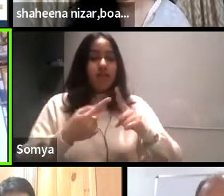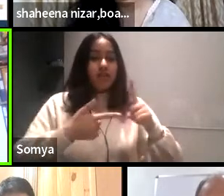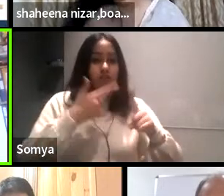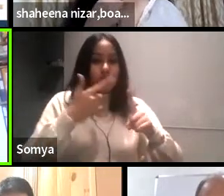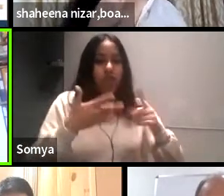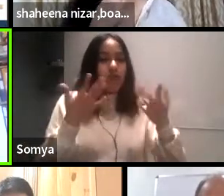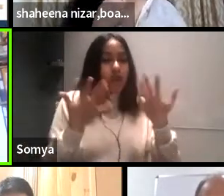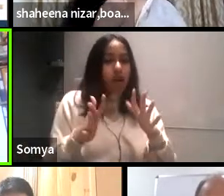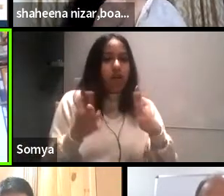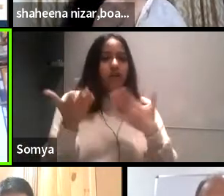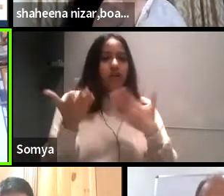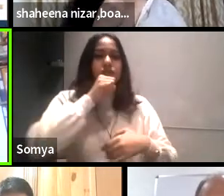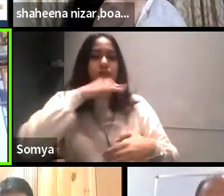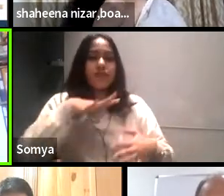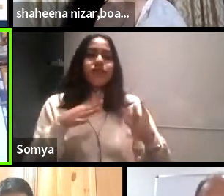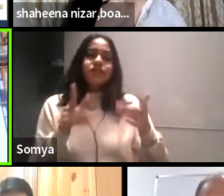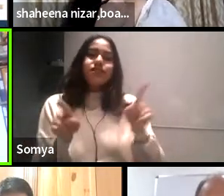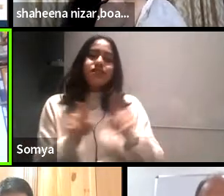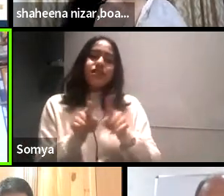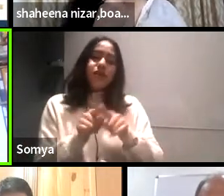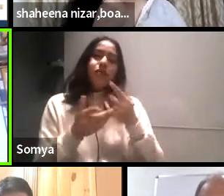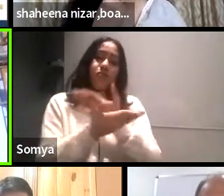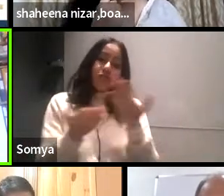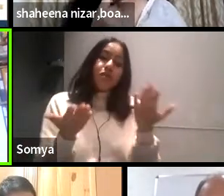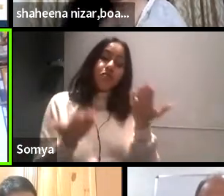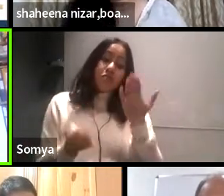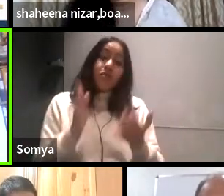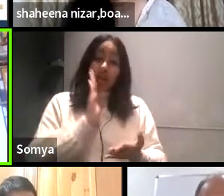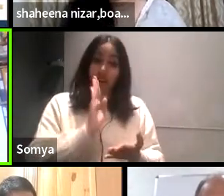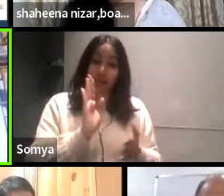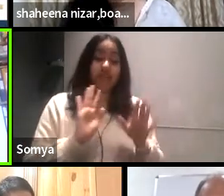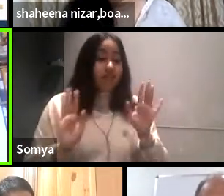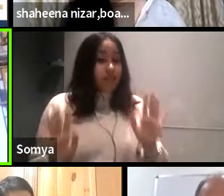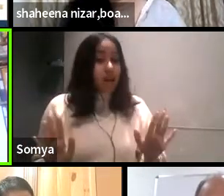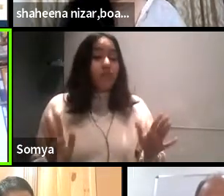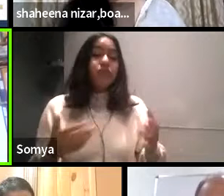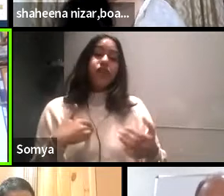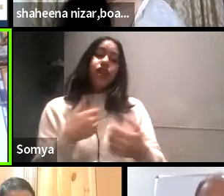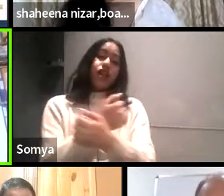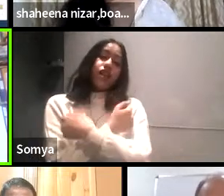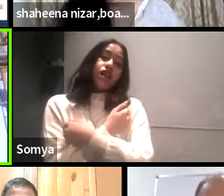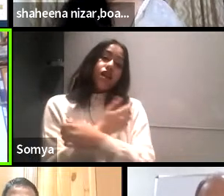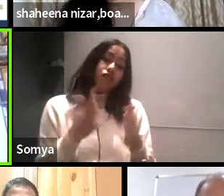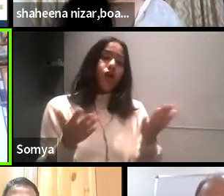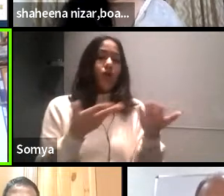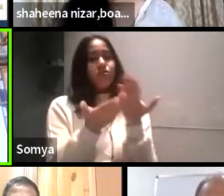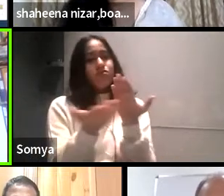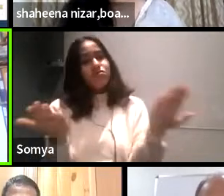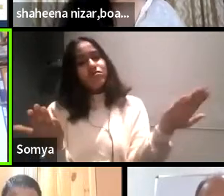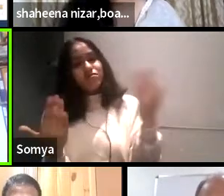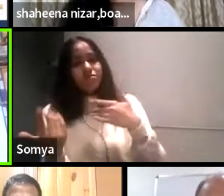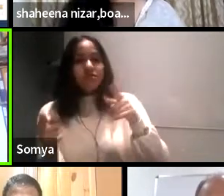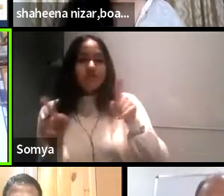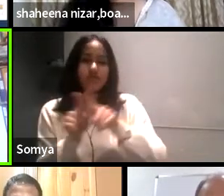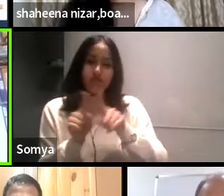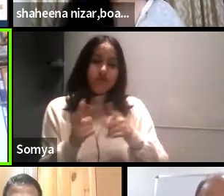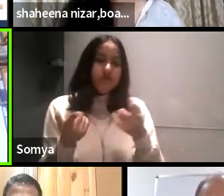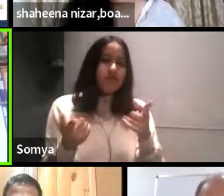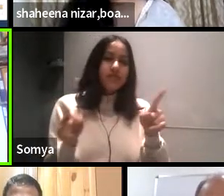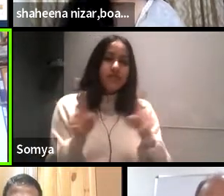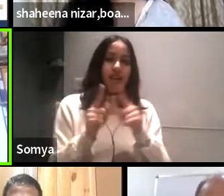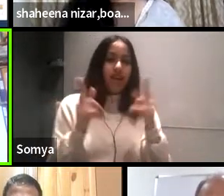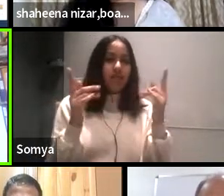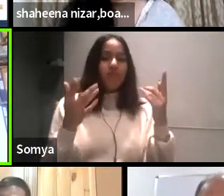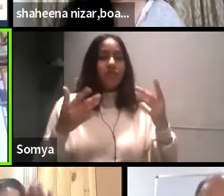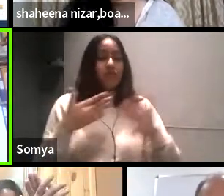Sarthak, 2 very young gentlemen, are going to sing. So I would love that if you all can come and give them an applaud on that